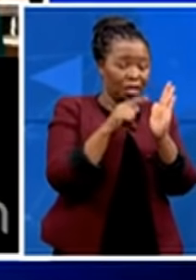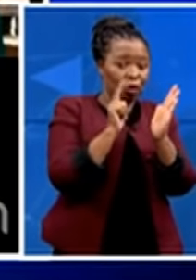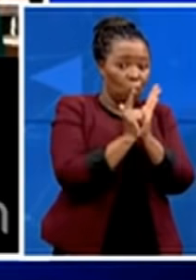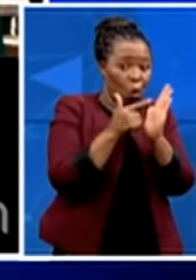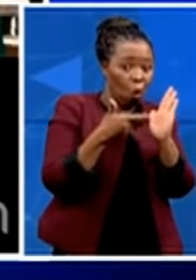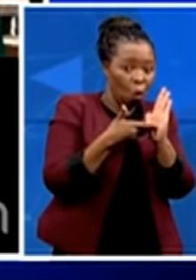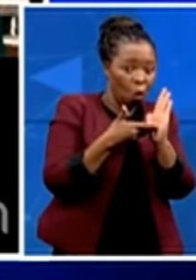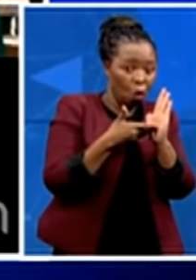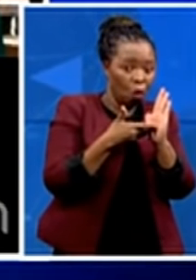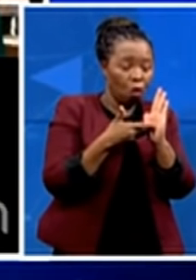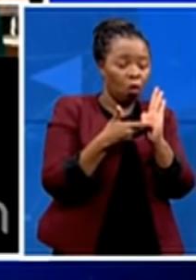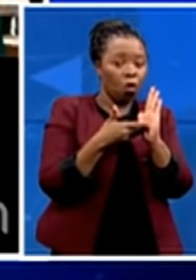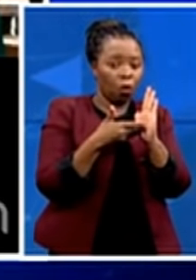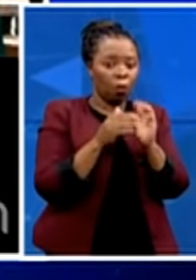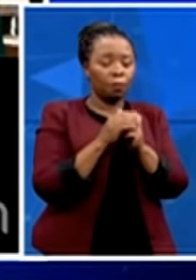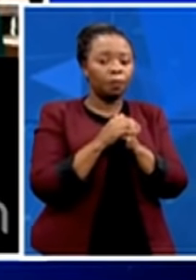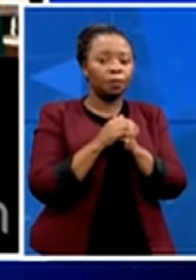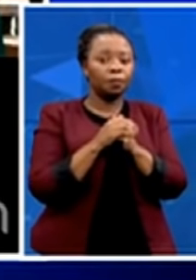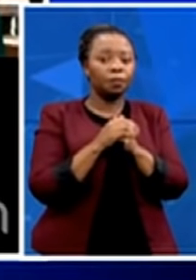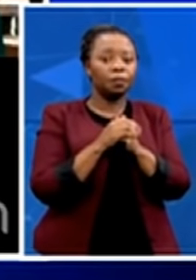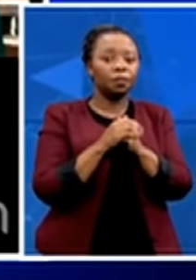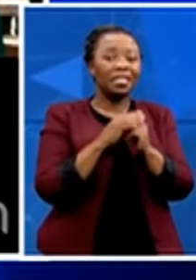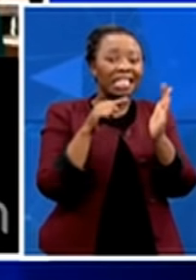is inconsistent with one of those